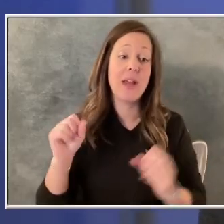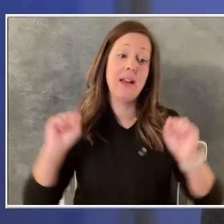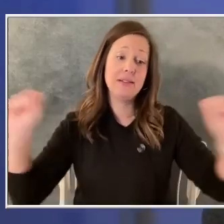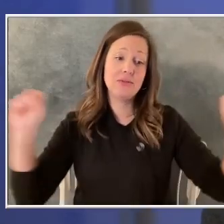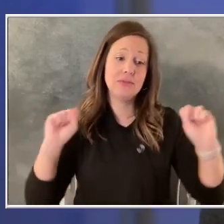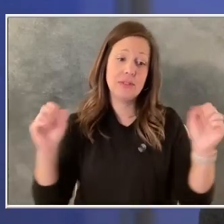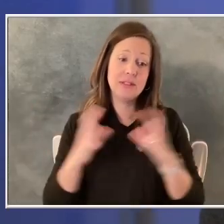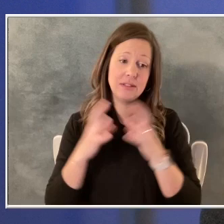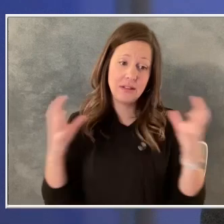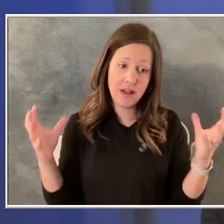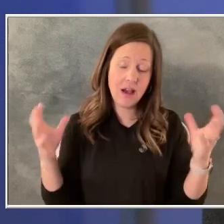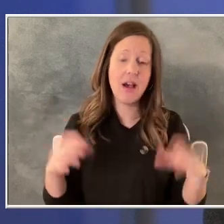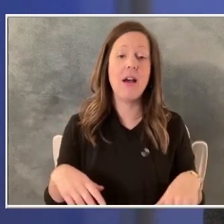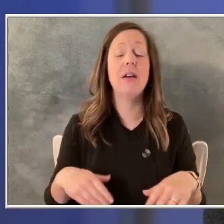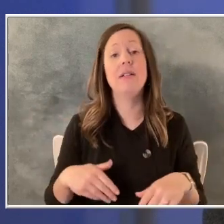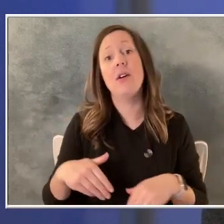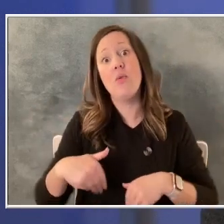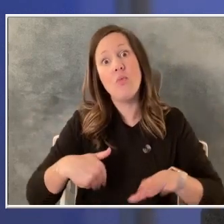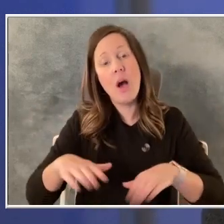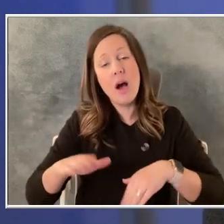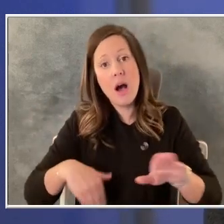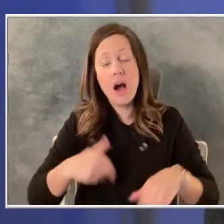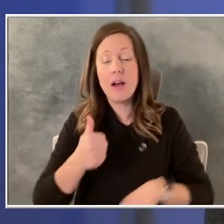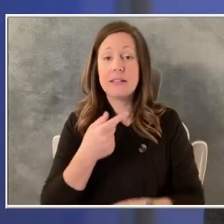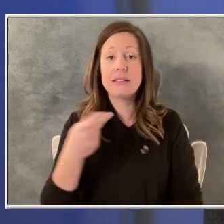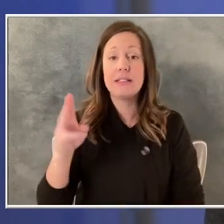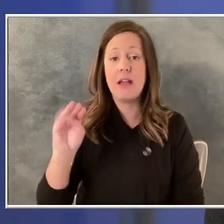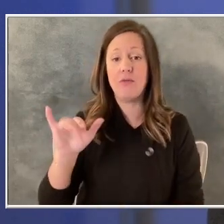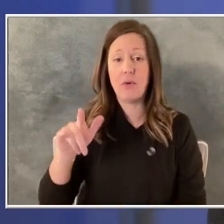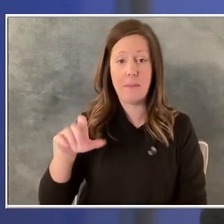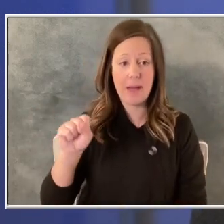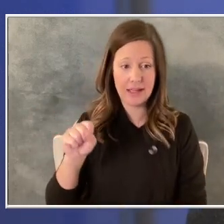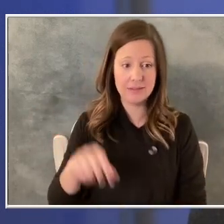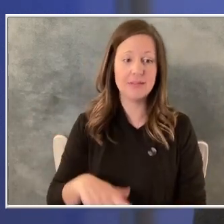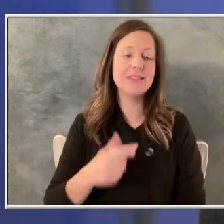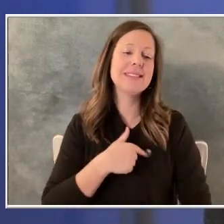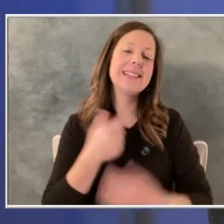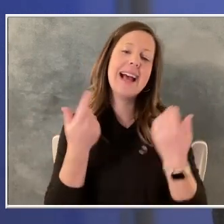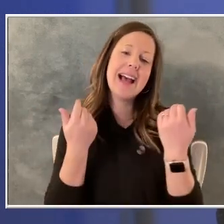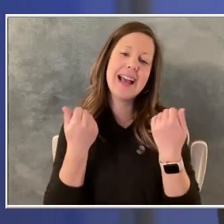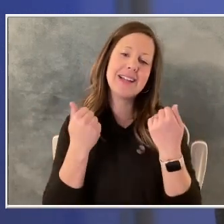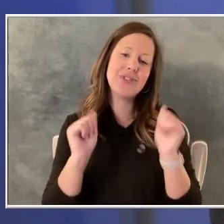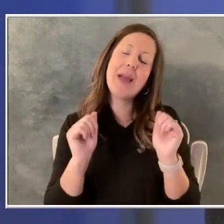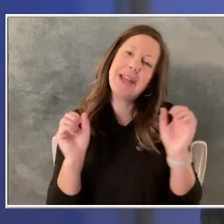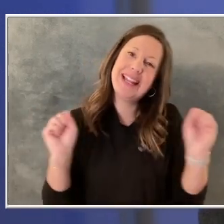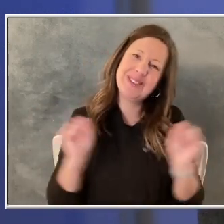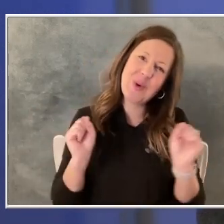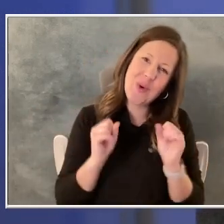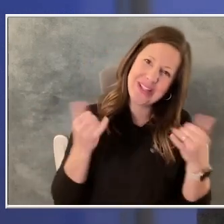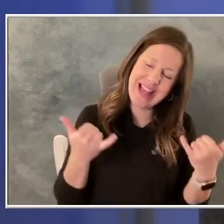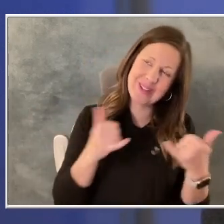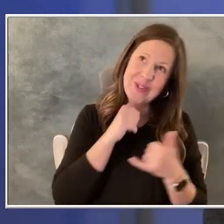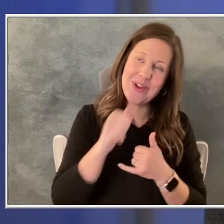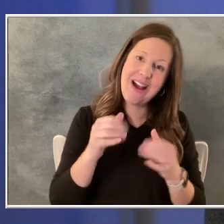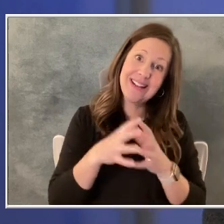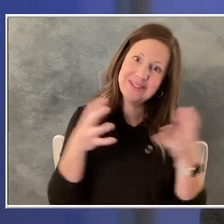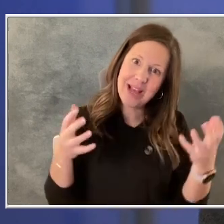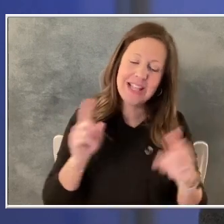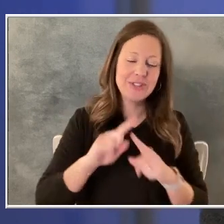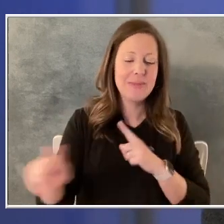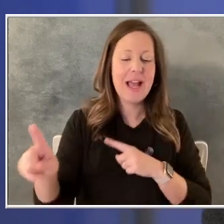do walks, several miles. I try to do it, it's a little cold now, so I don't do it as much, but I ride my